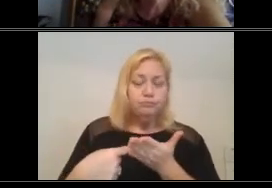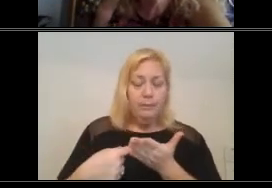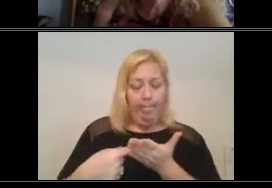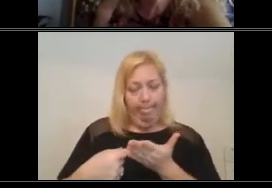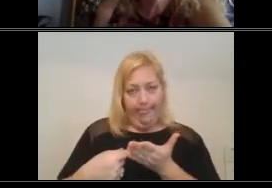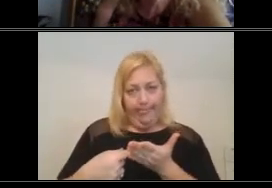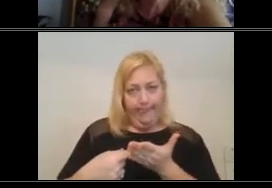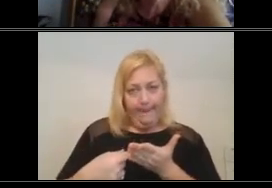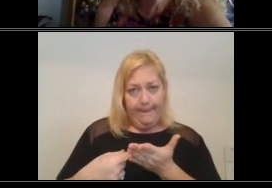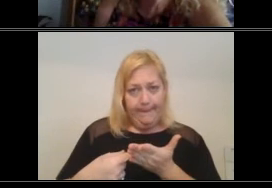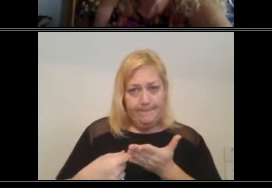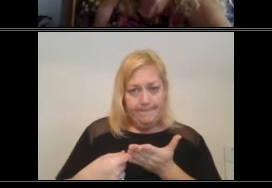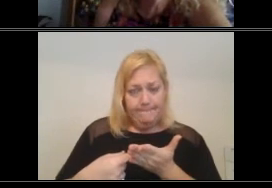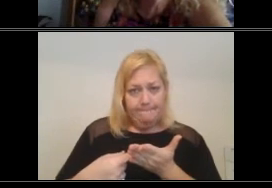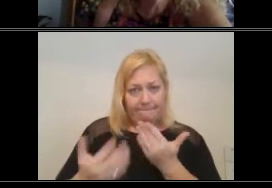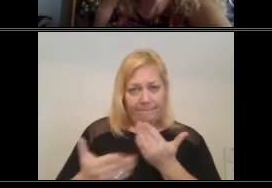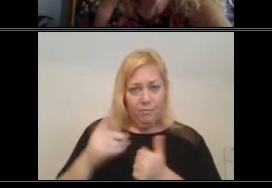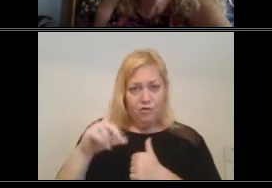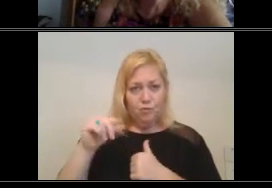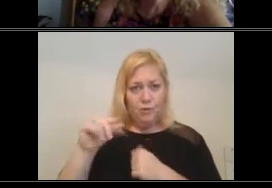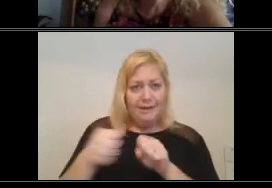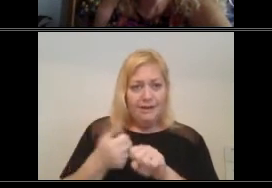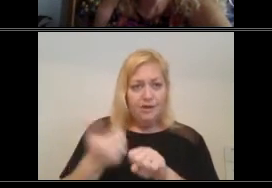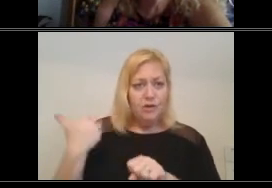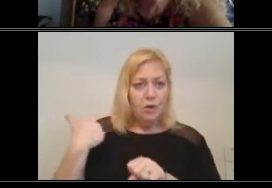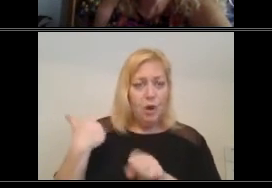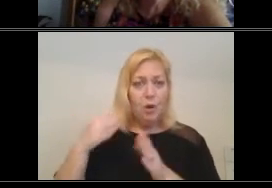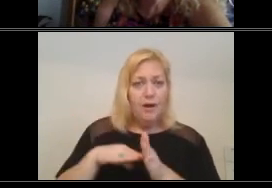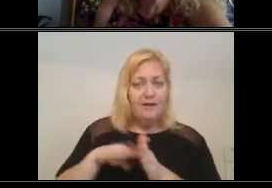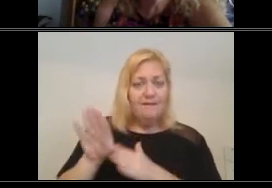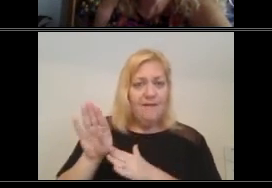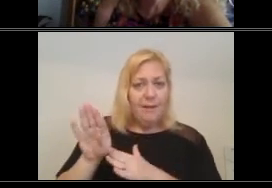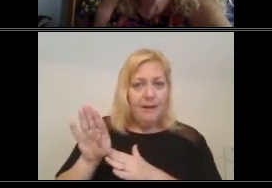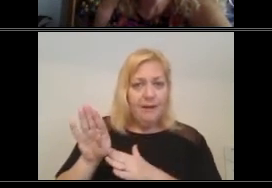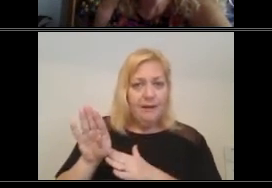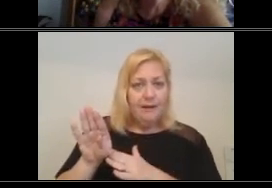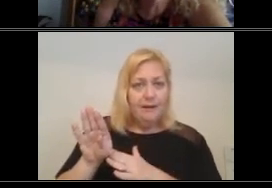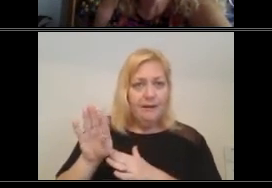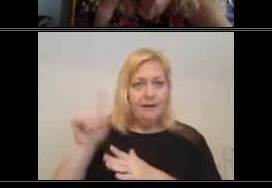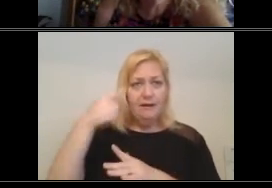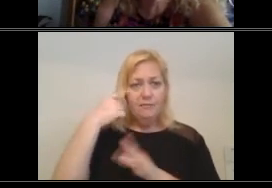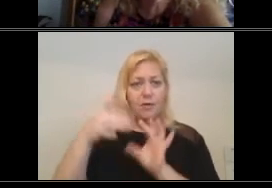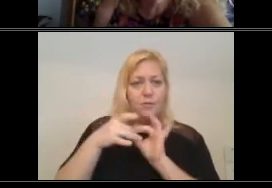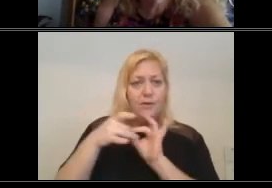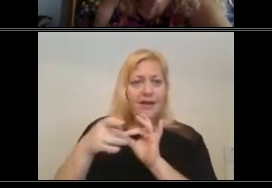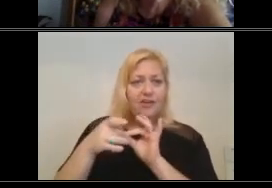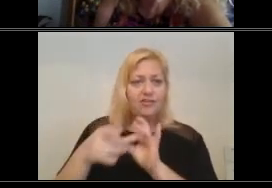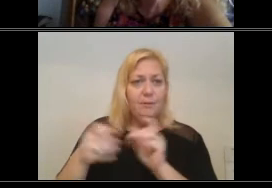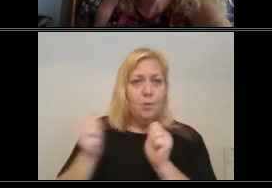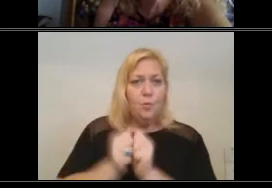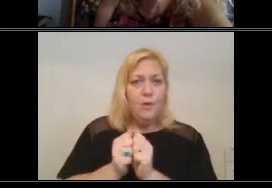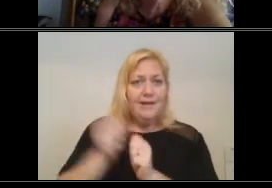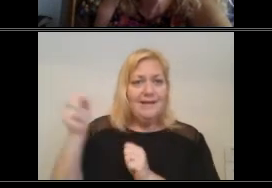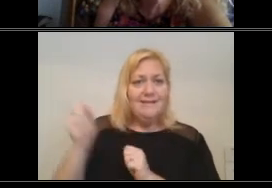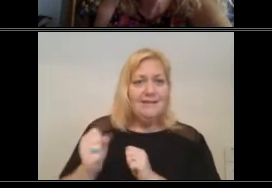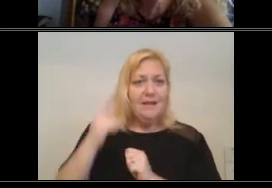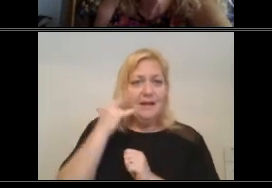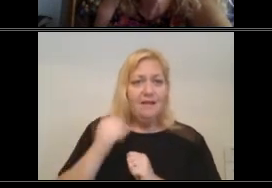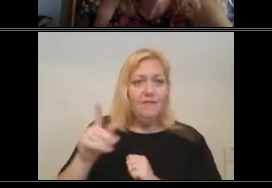SANDAG almost 20 years ago developed a government-to-government relationship with the Southern California Tribal